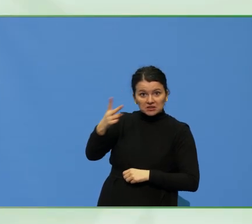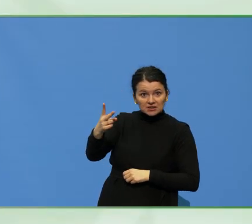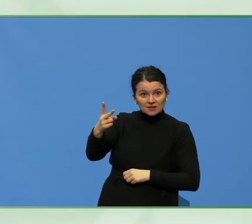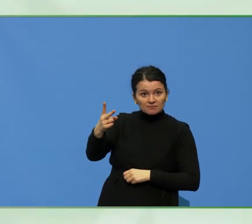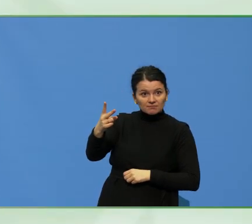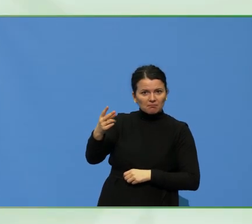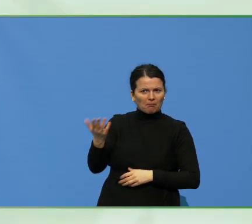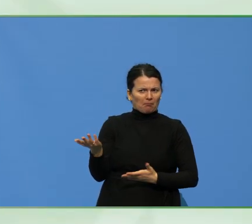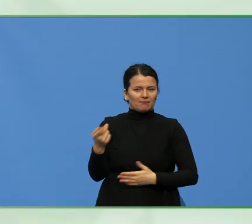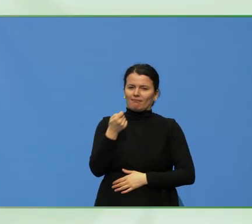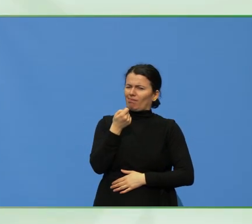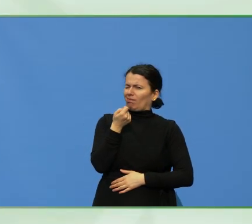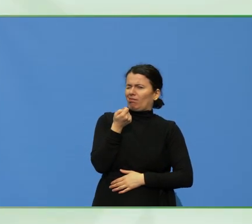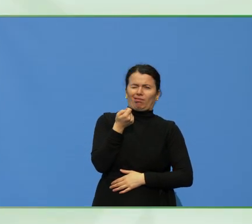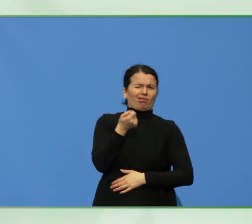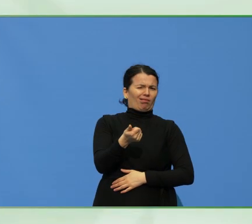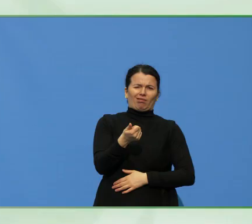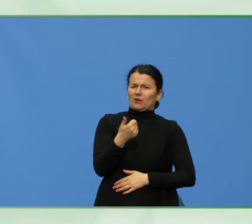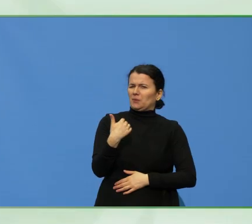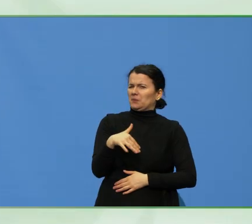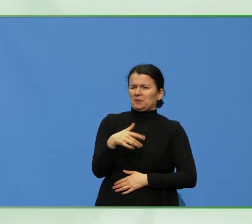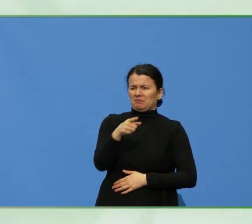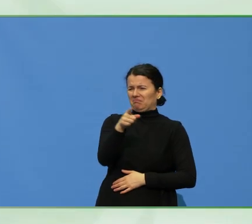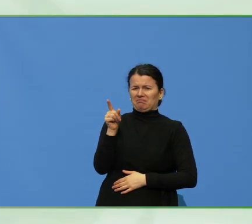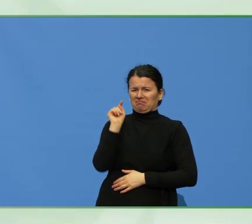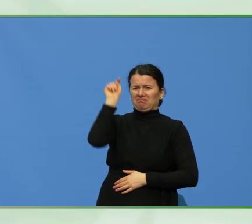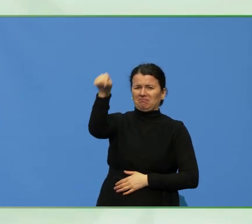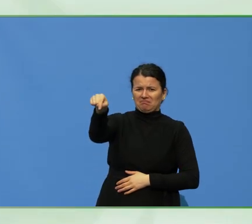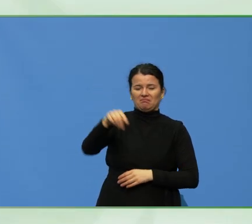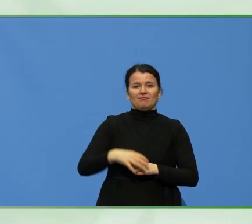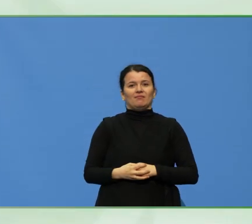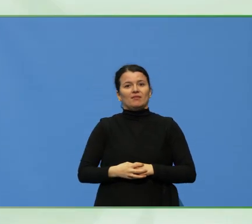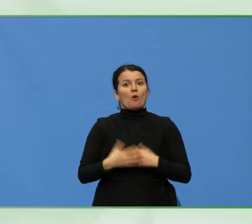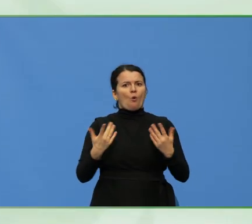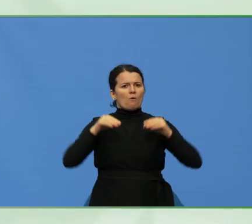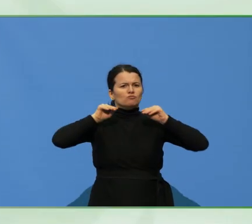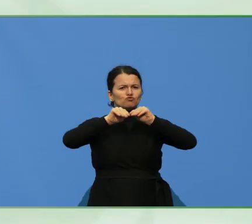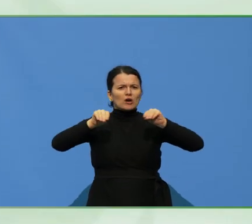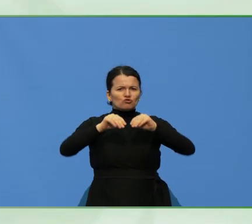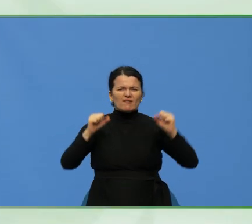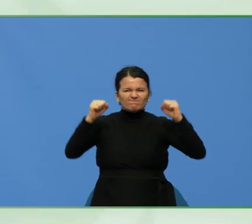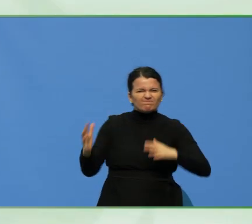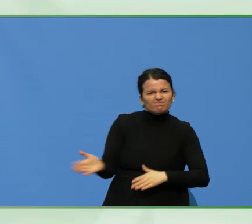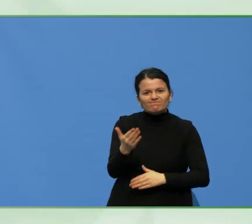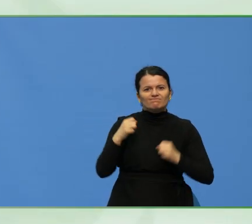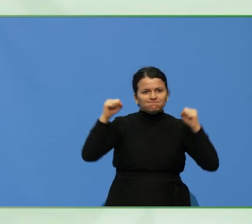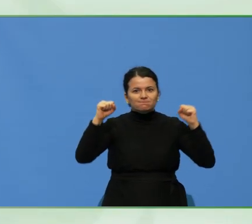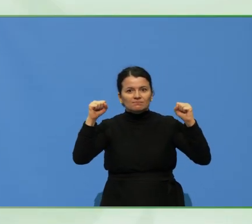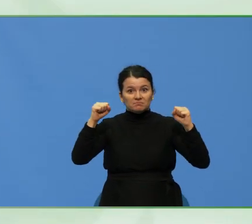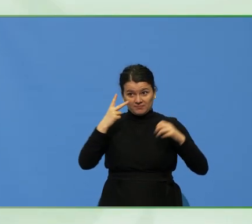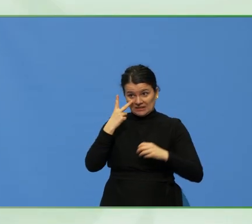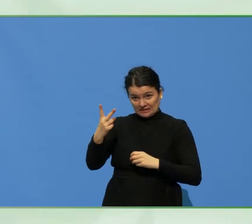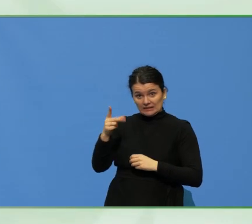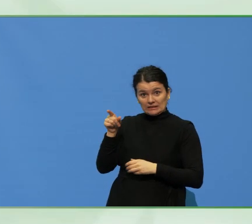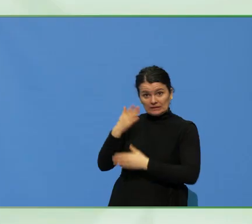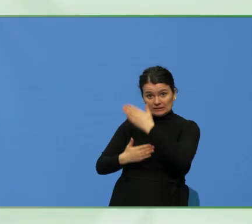It's pretty rare. And when was the last time that you saw one of the trainers in those spaces as